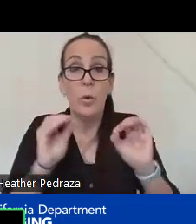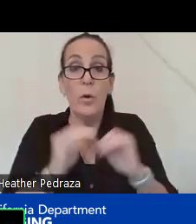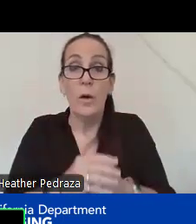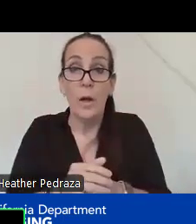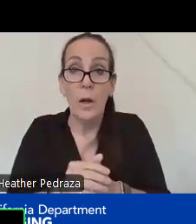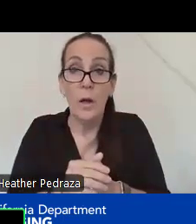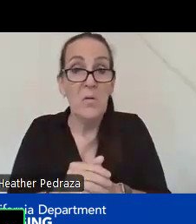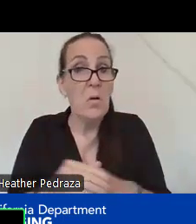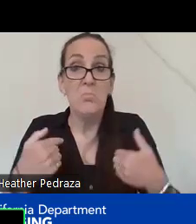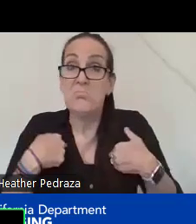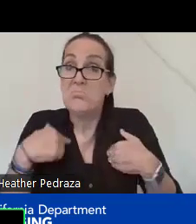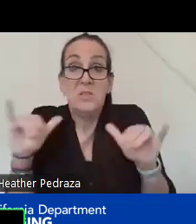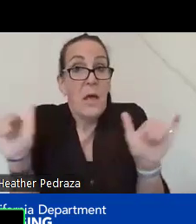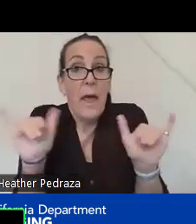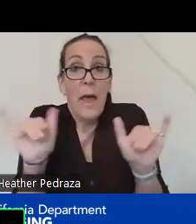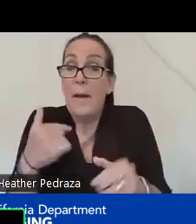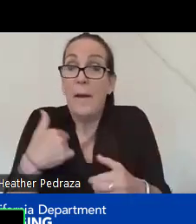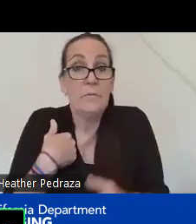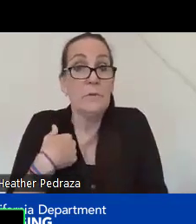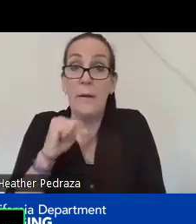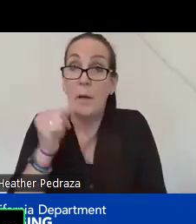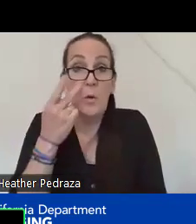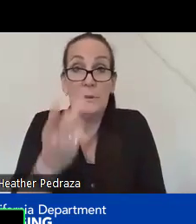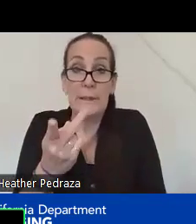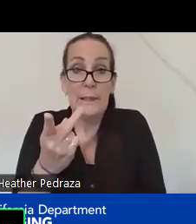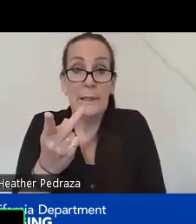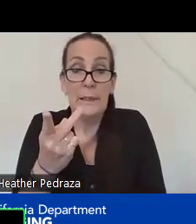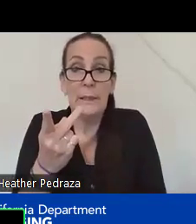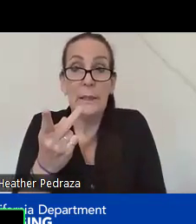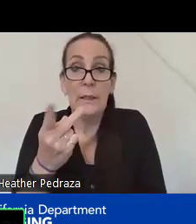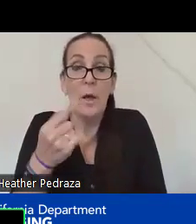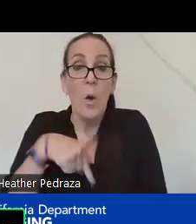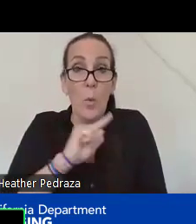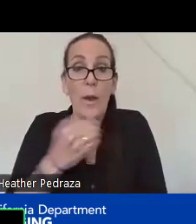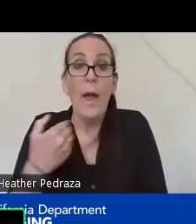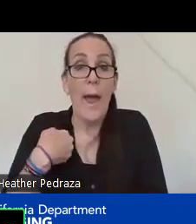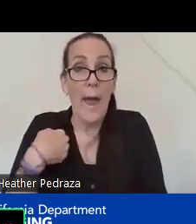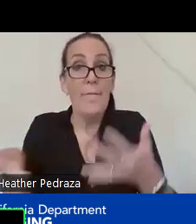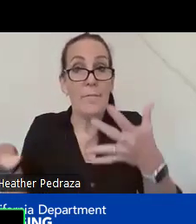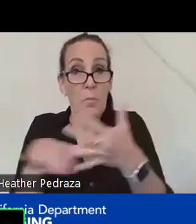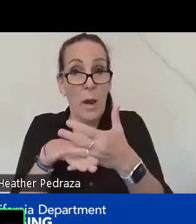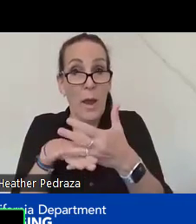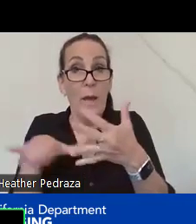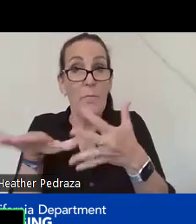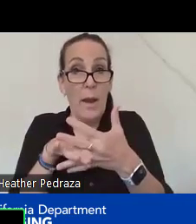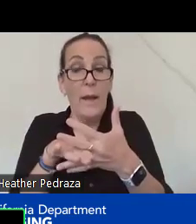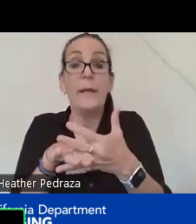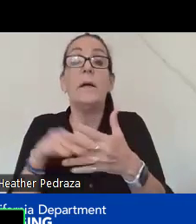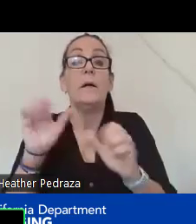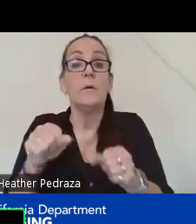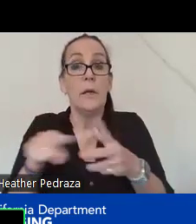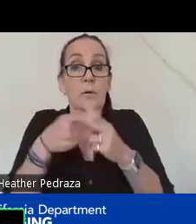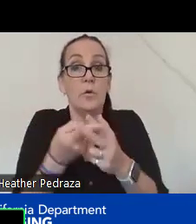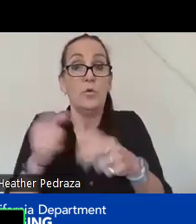I don't either, and we have a break coming up, so I guess we can start early if we don't